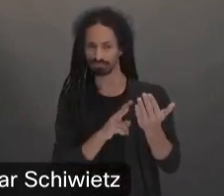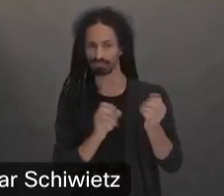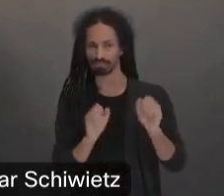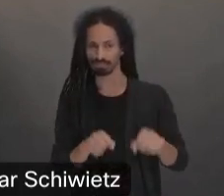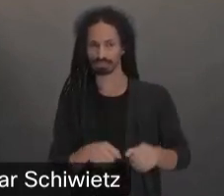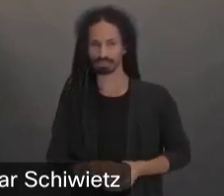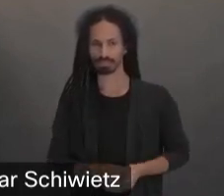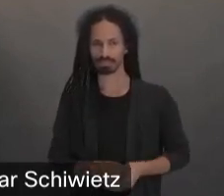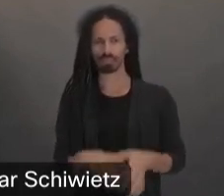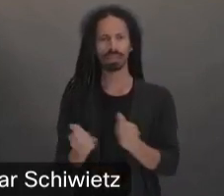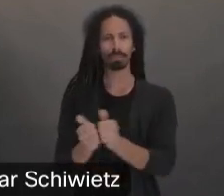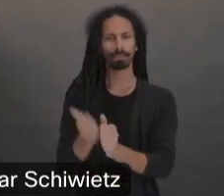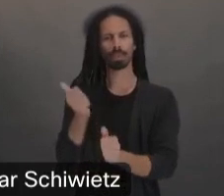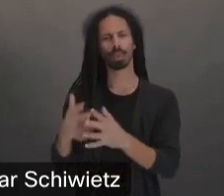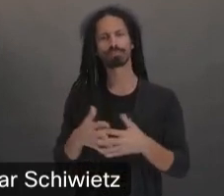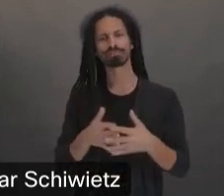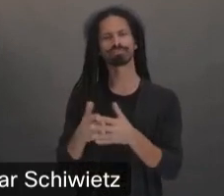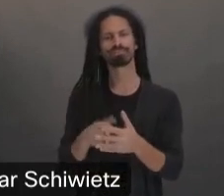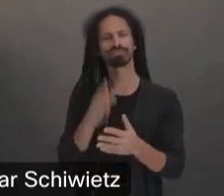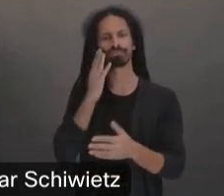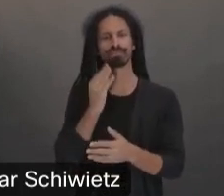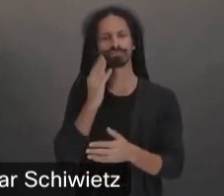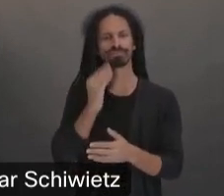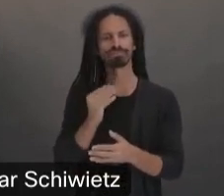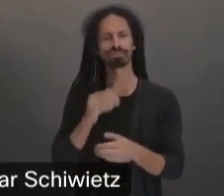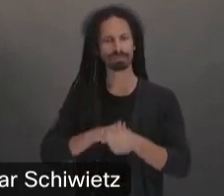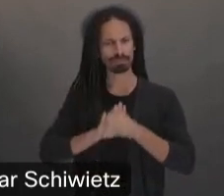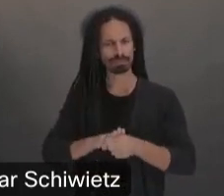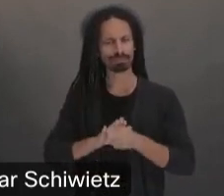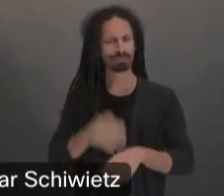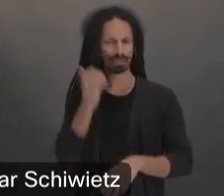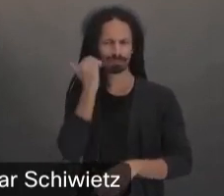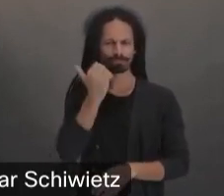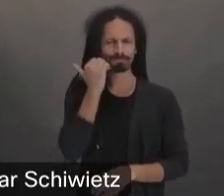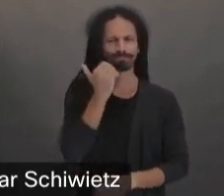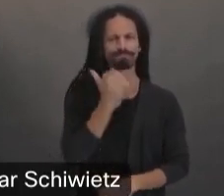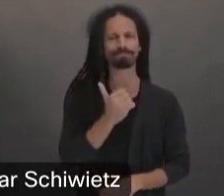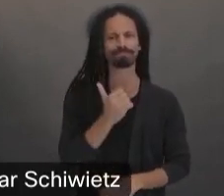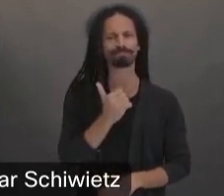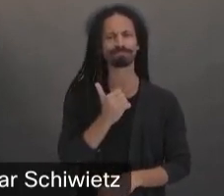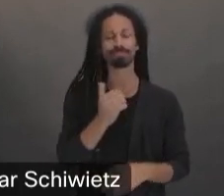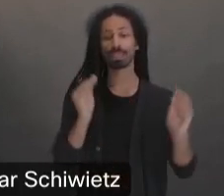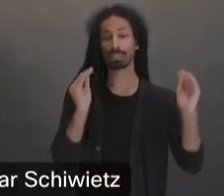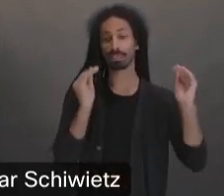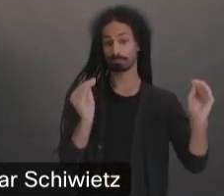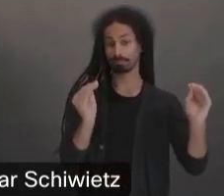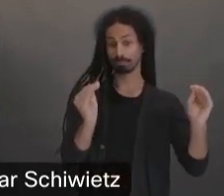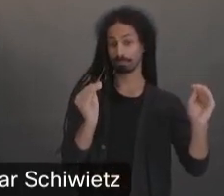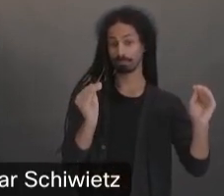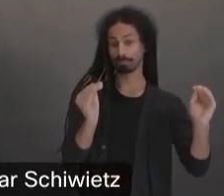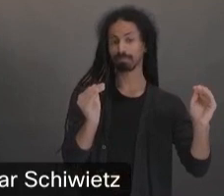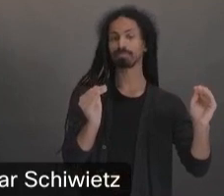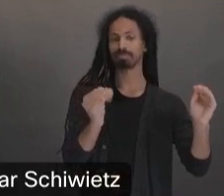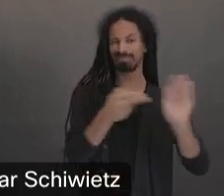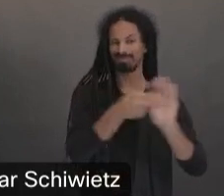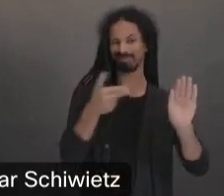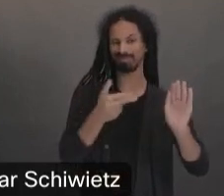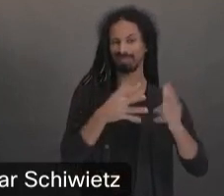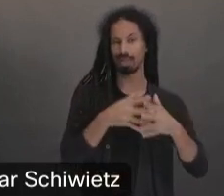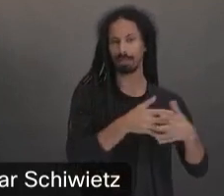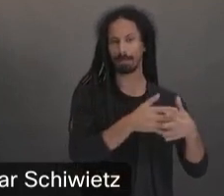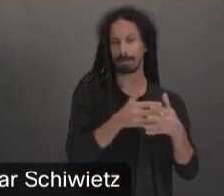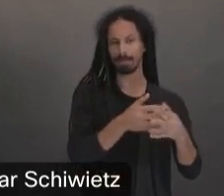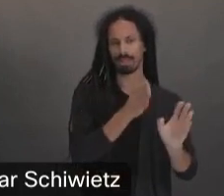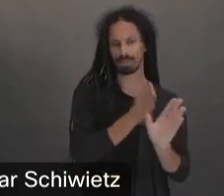of Americans experience stress in their daily lives. Parenthesis, American Psychological Association,